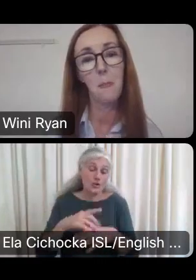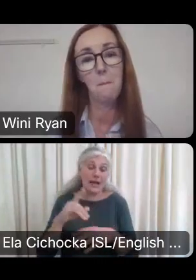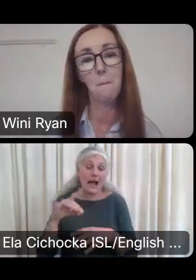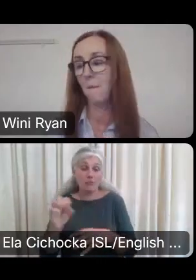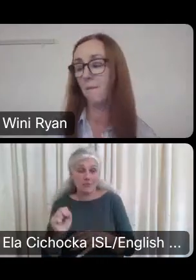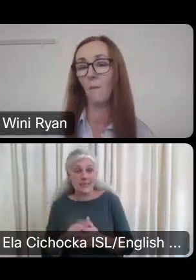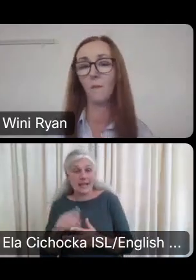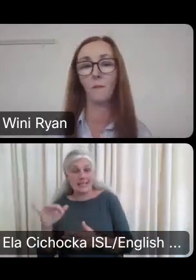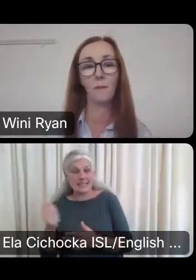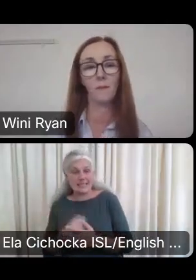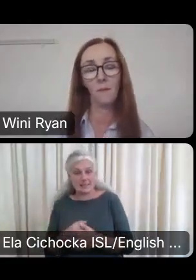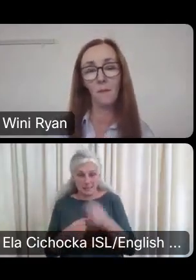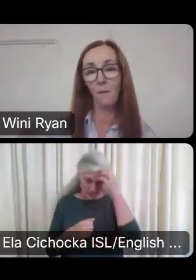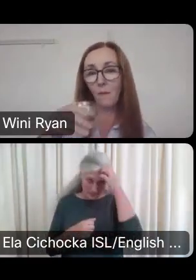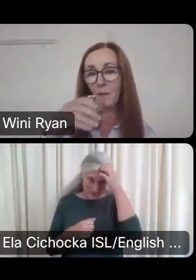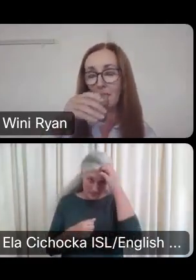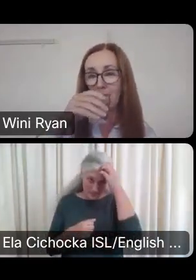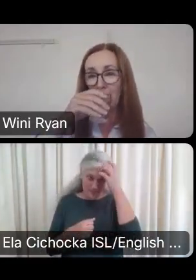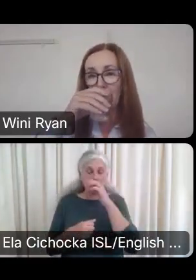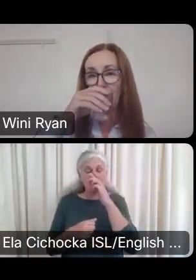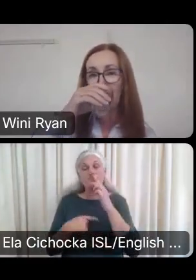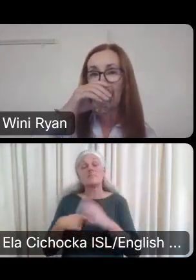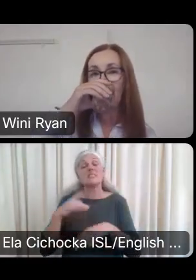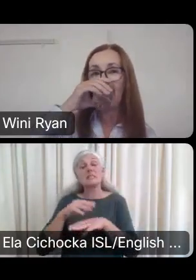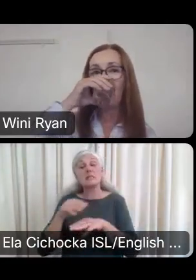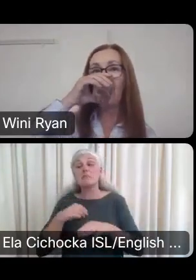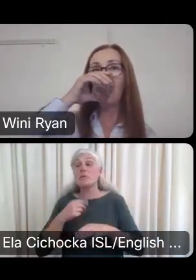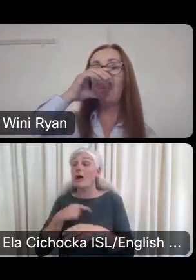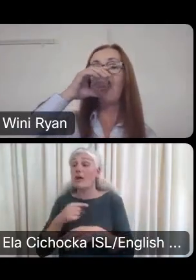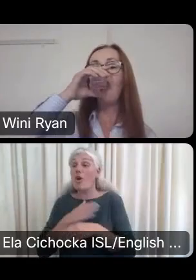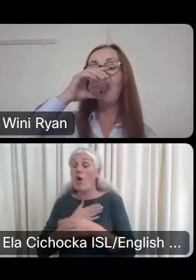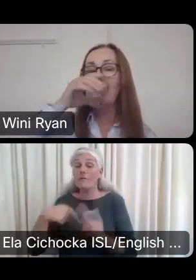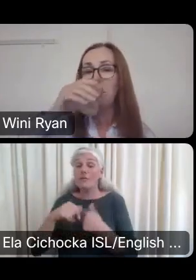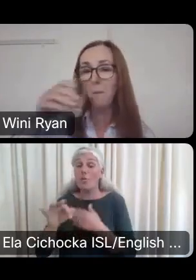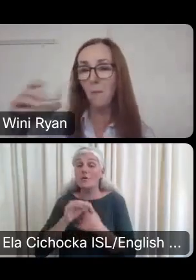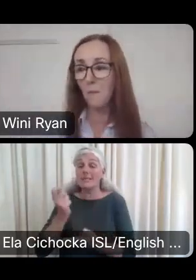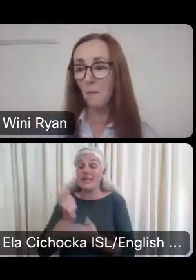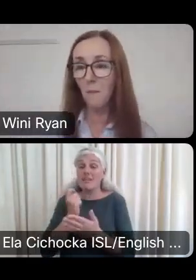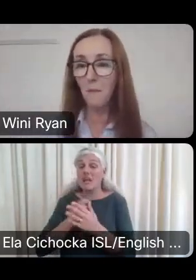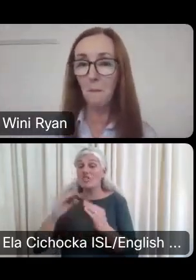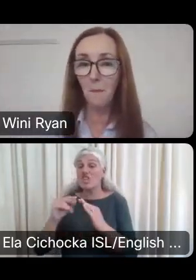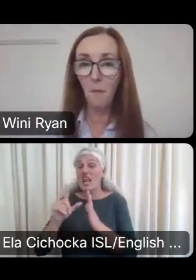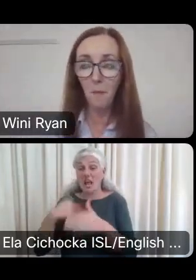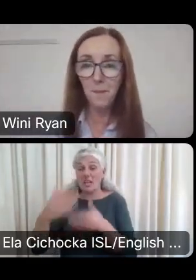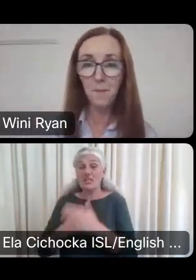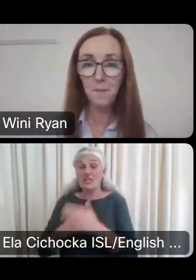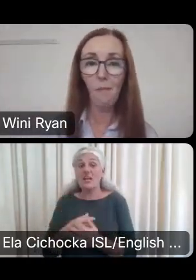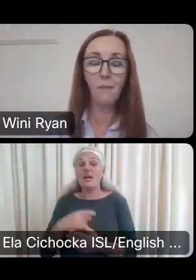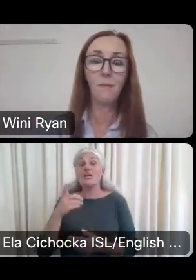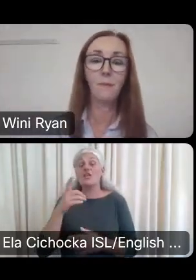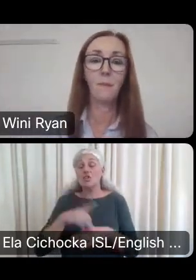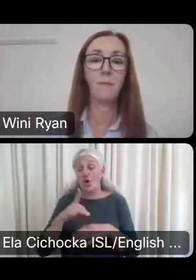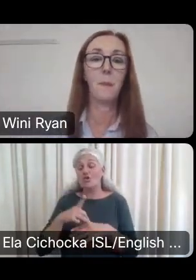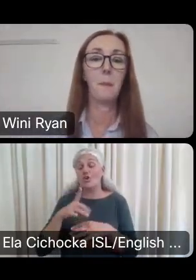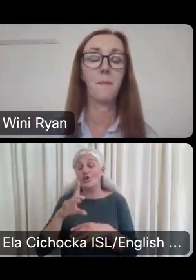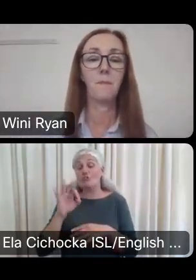people and their loved ones. In the interest of saving time and avoiding a lot of boring chit-chat later, I'm Dr. Gregory House. You can call me Greg. I'm one of